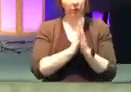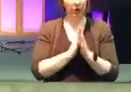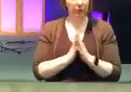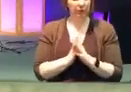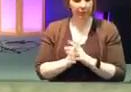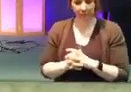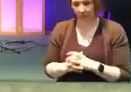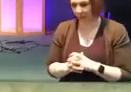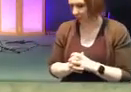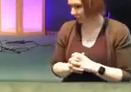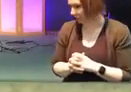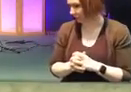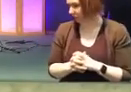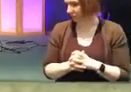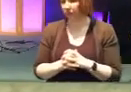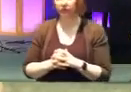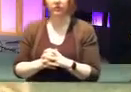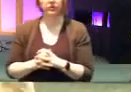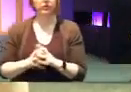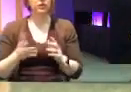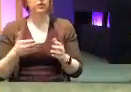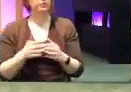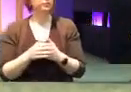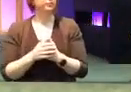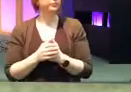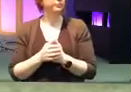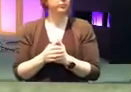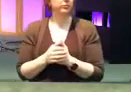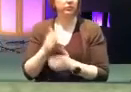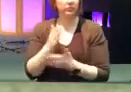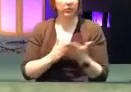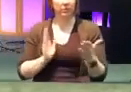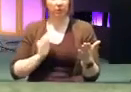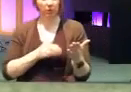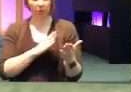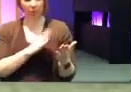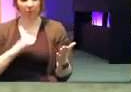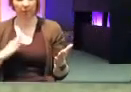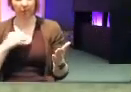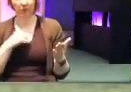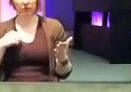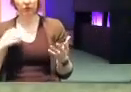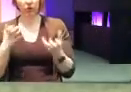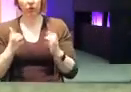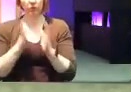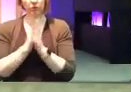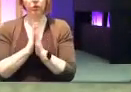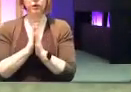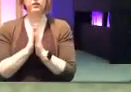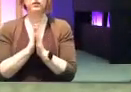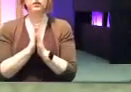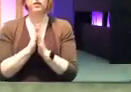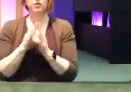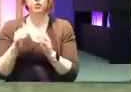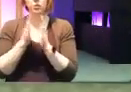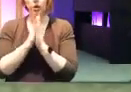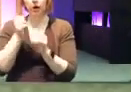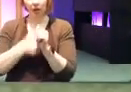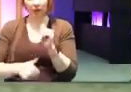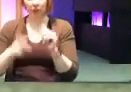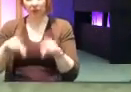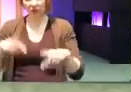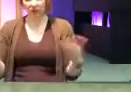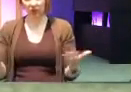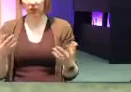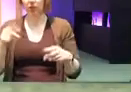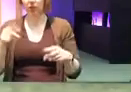boldness. God grant boldness. God grant boldness. Some of our board members, if you want to come, you can be prayed for, but I want us to be praying for everybody that's up here. Those